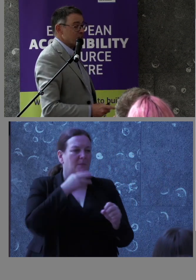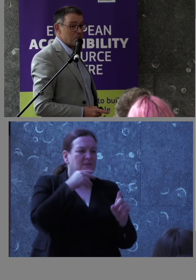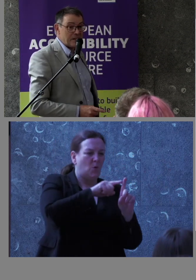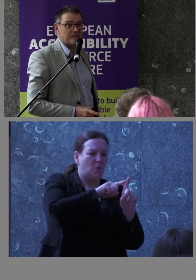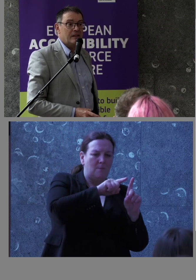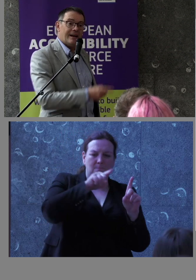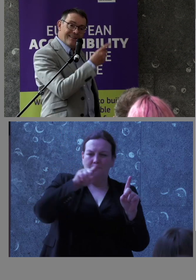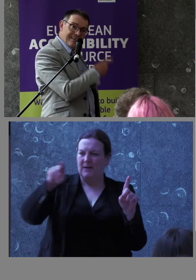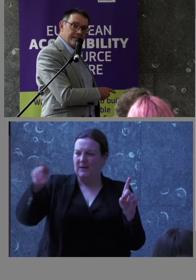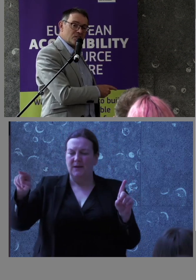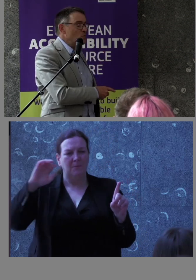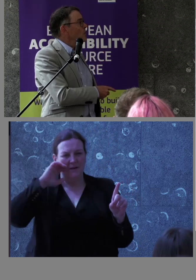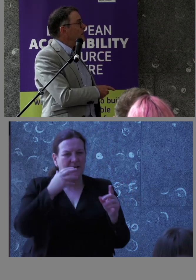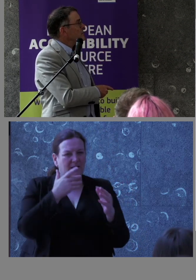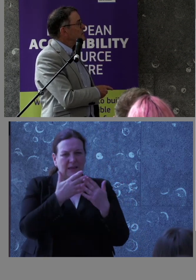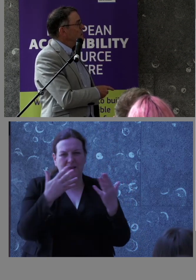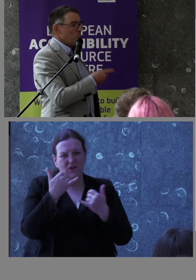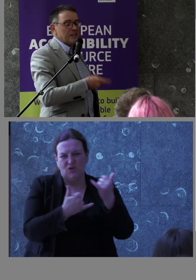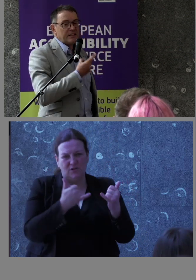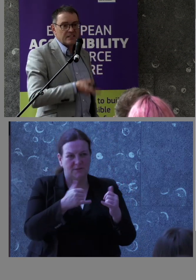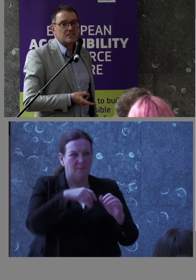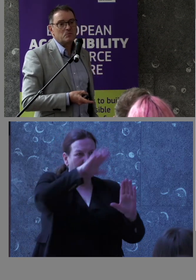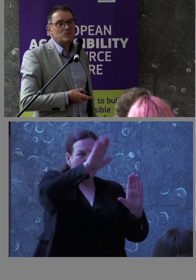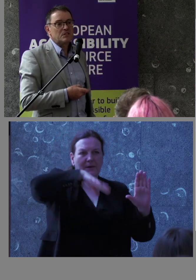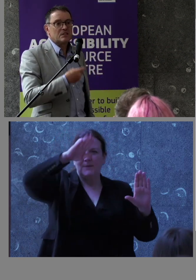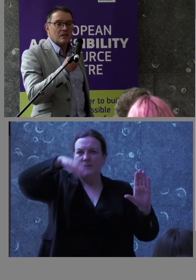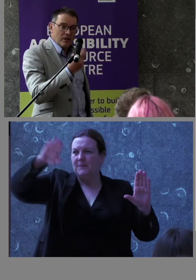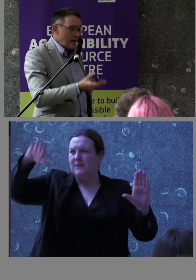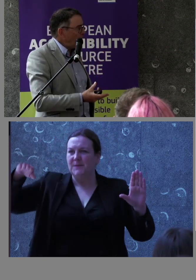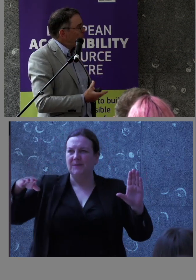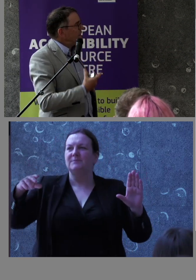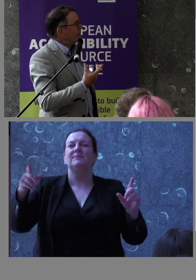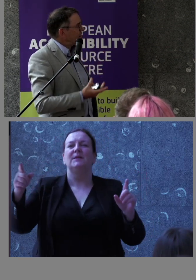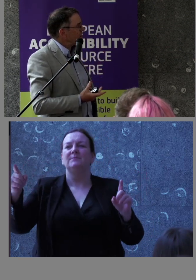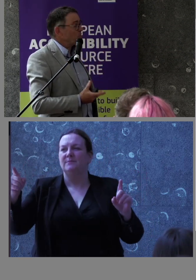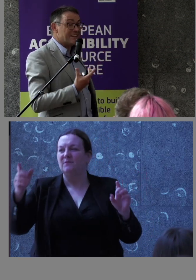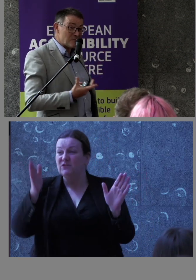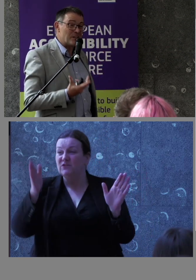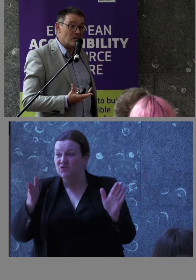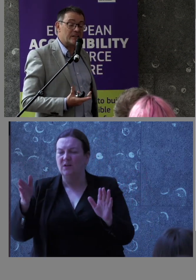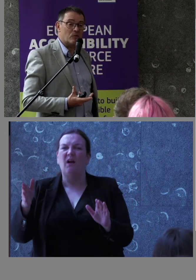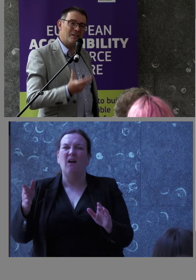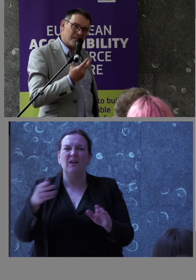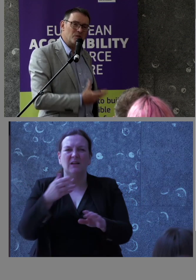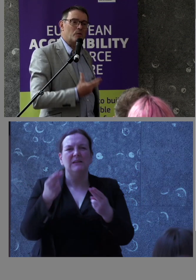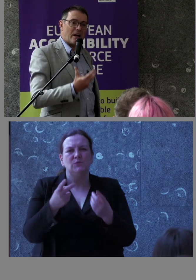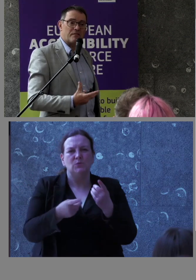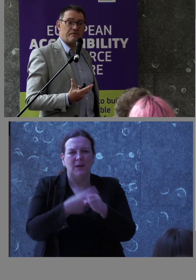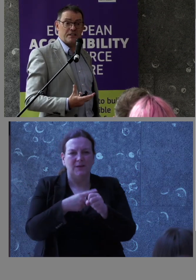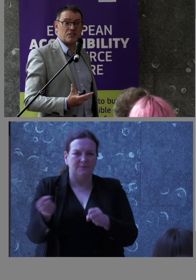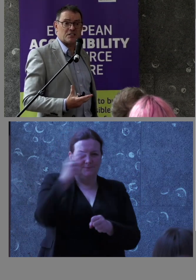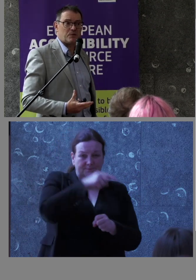that box, which pushes us on that road if we want to go down for achieving that ISO standard. And then